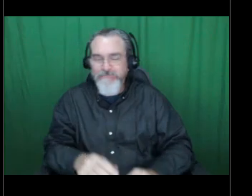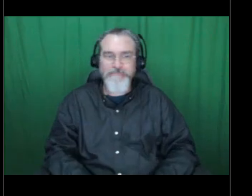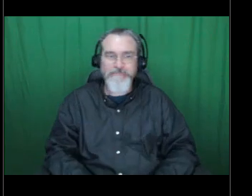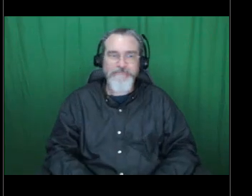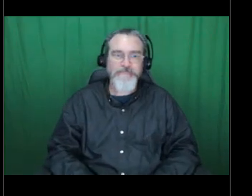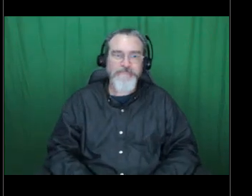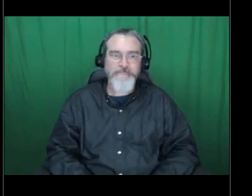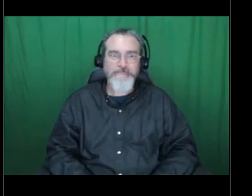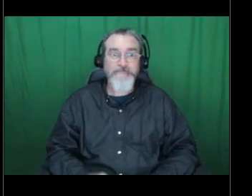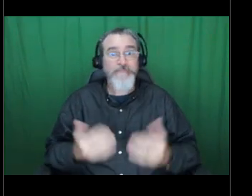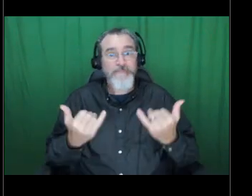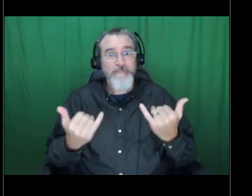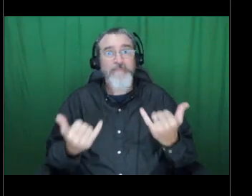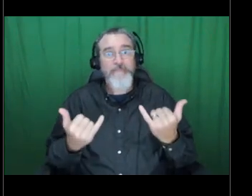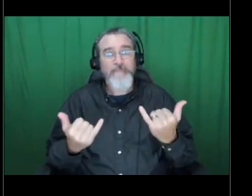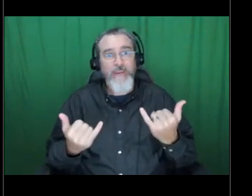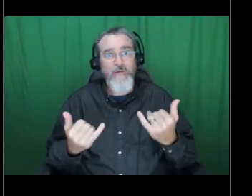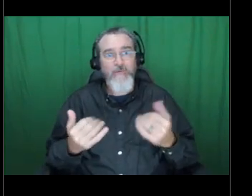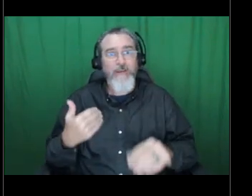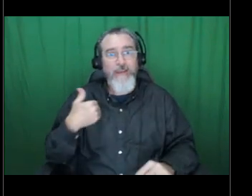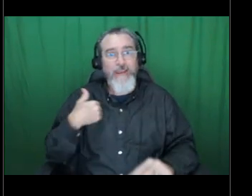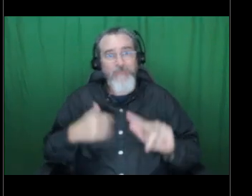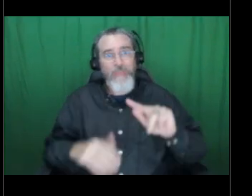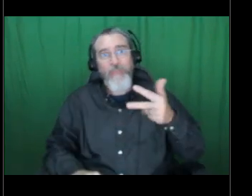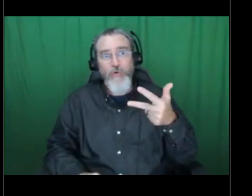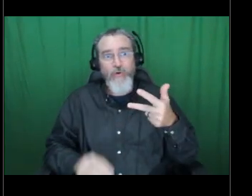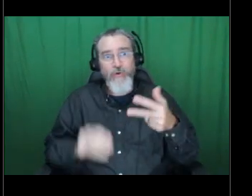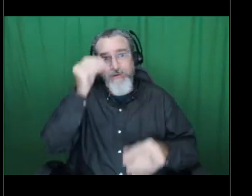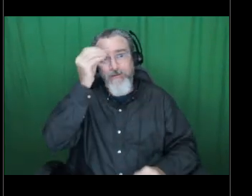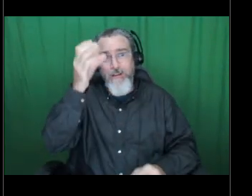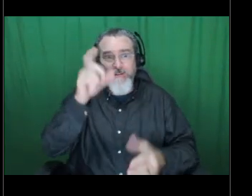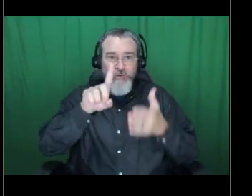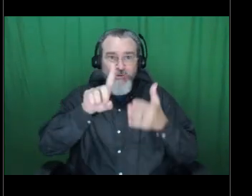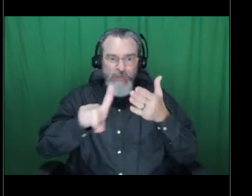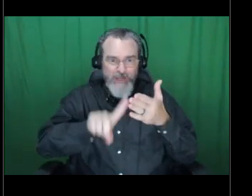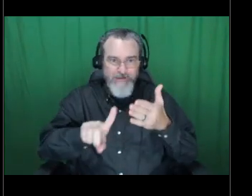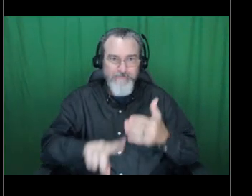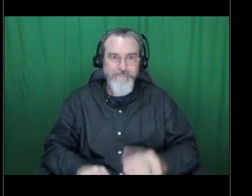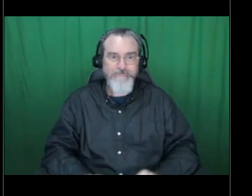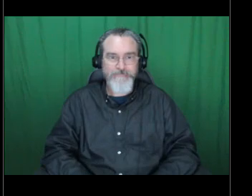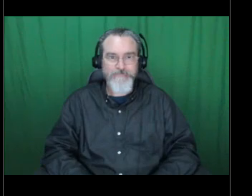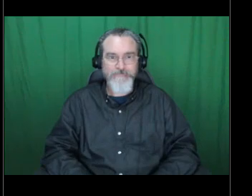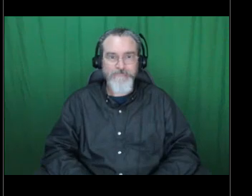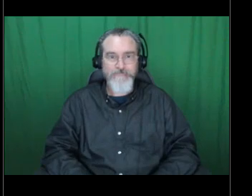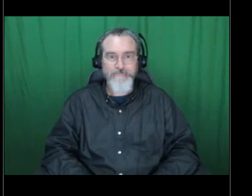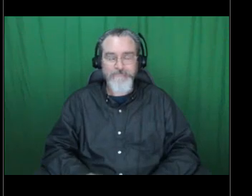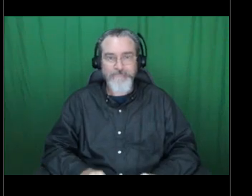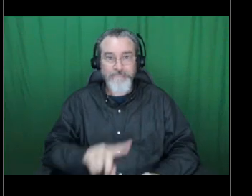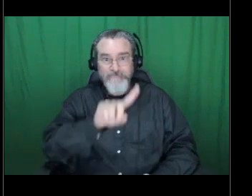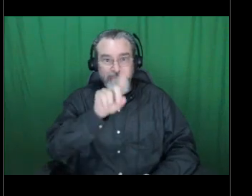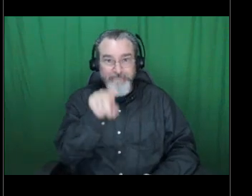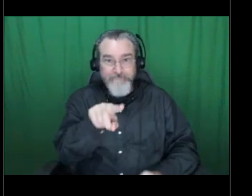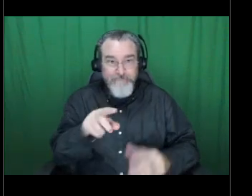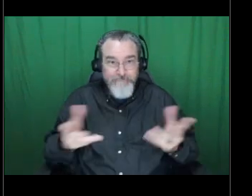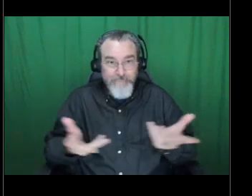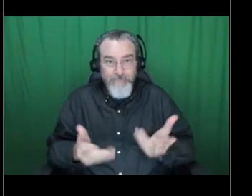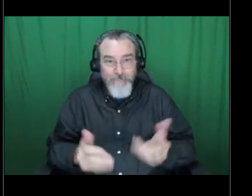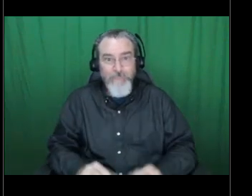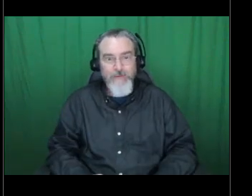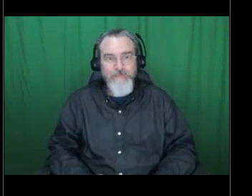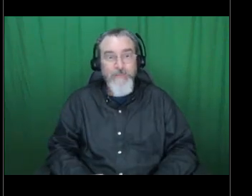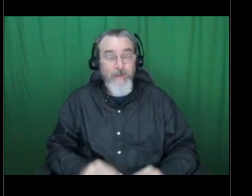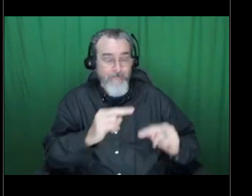And that brings us to our third knowledge check. And that knowledge check reads, buildings with one